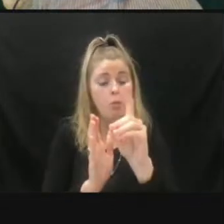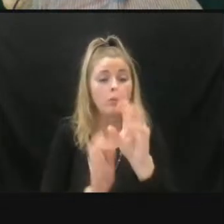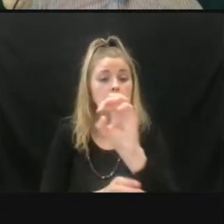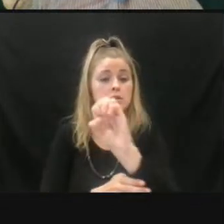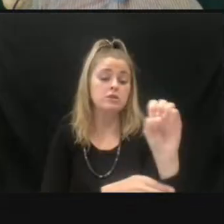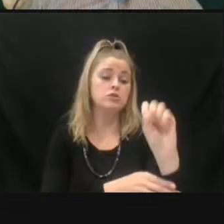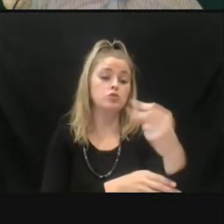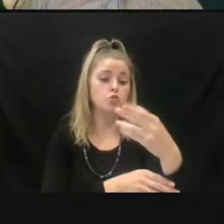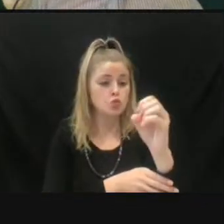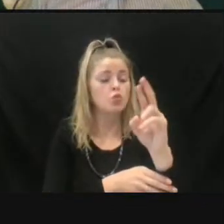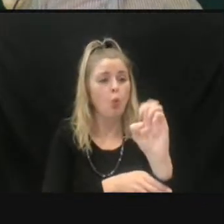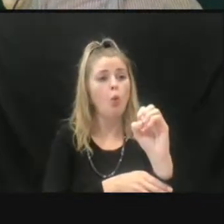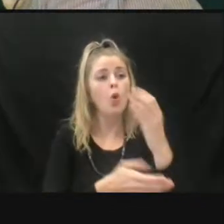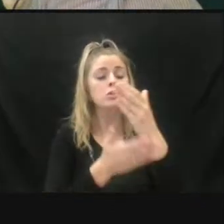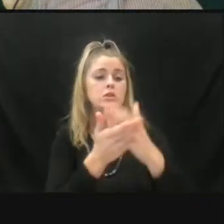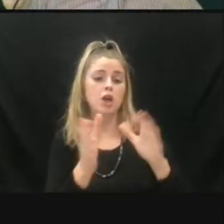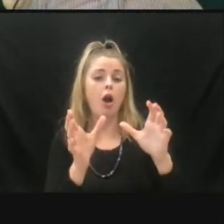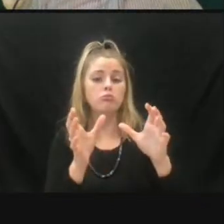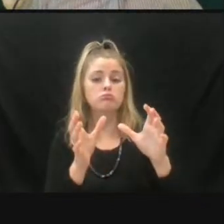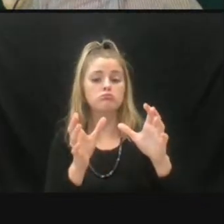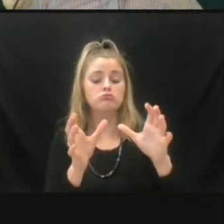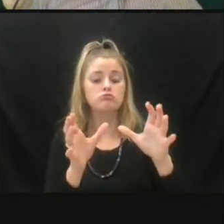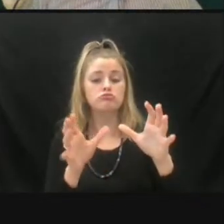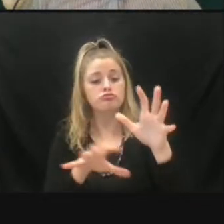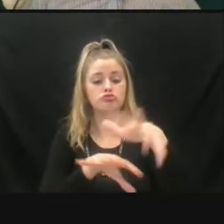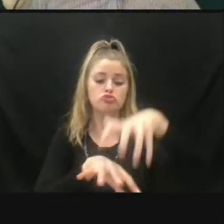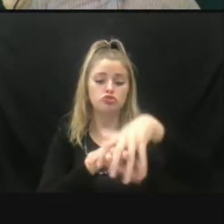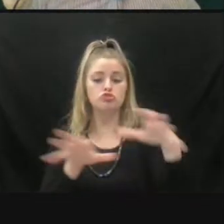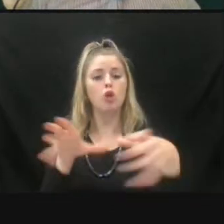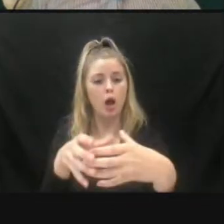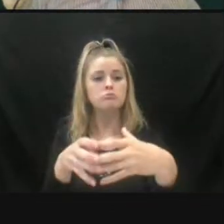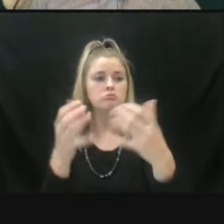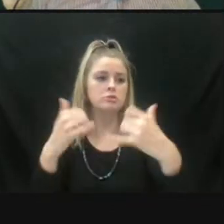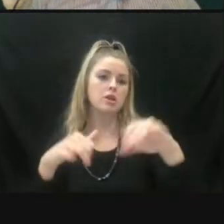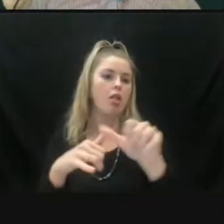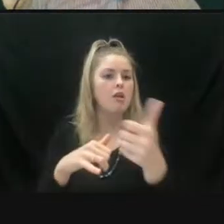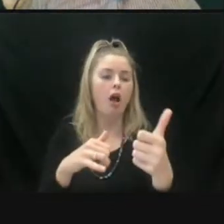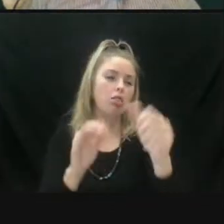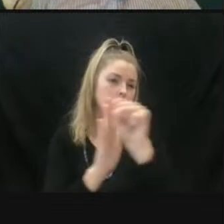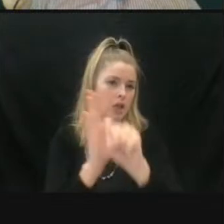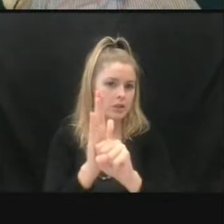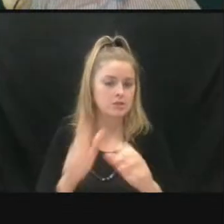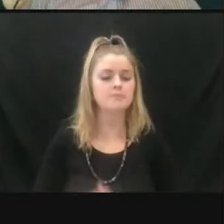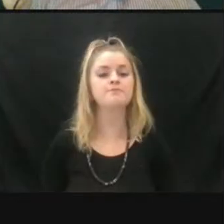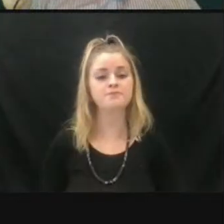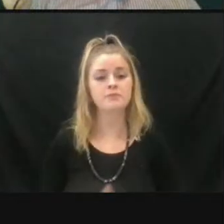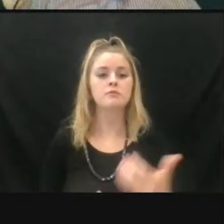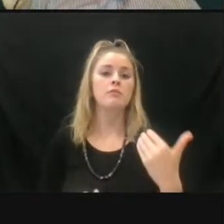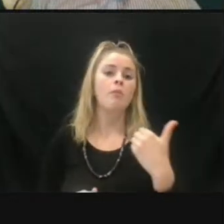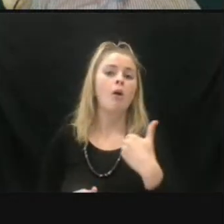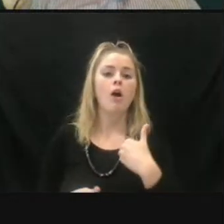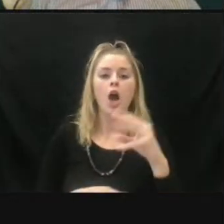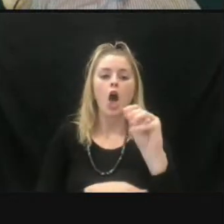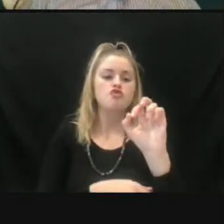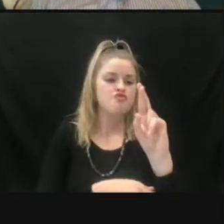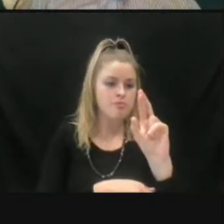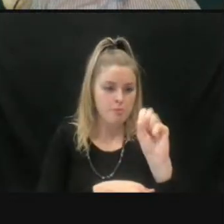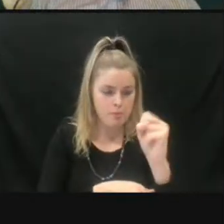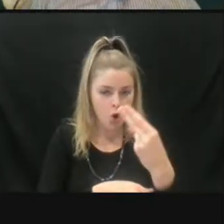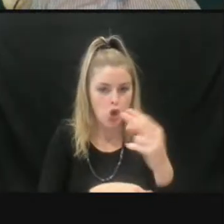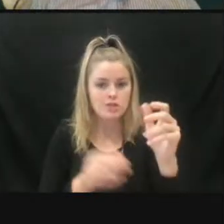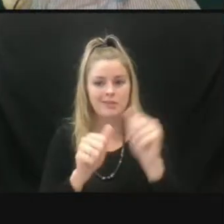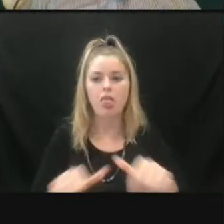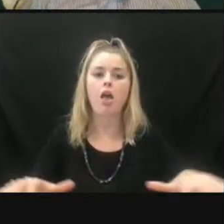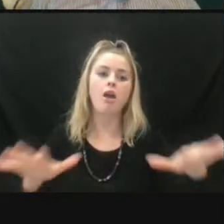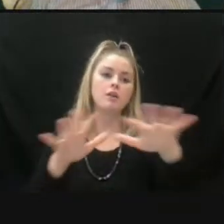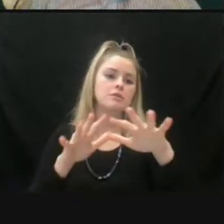Shore. Maryland's Eastern Shore, as we said earlier, is a place of vast marshland, tidal zones, farmland, flat forest,